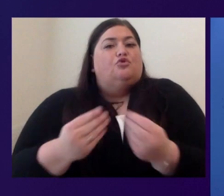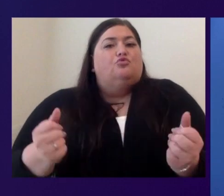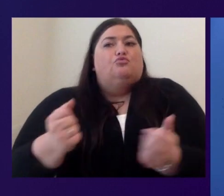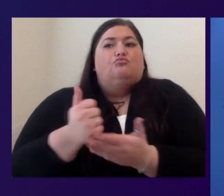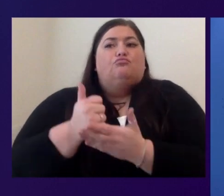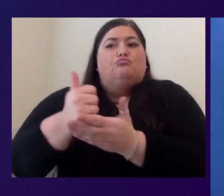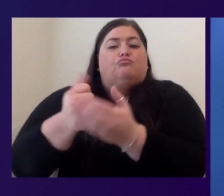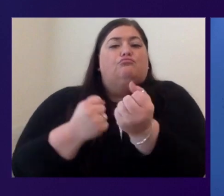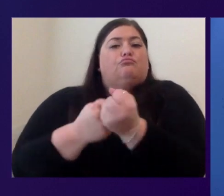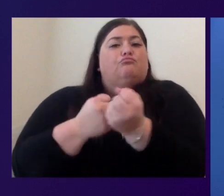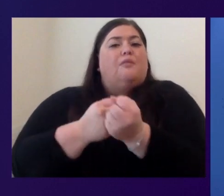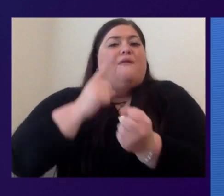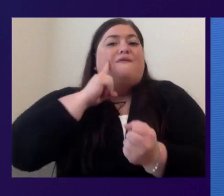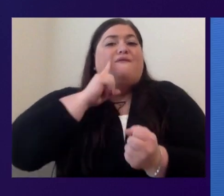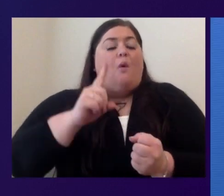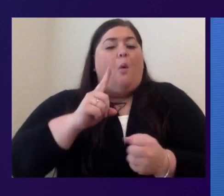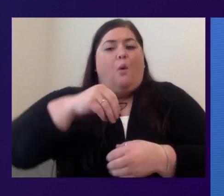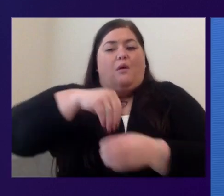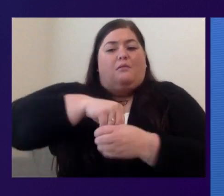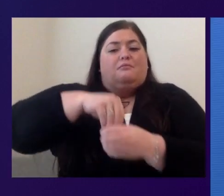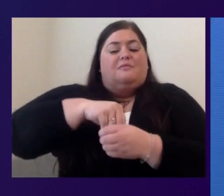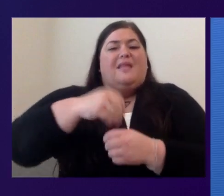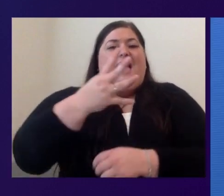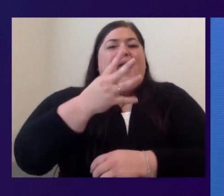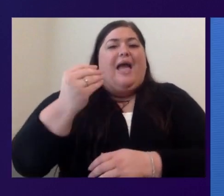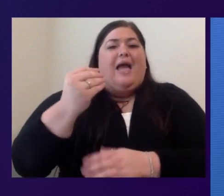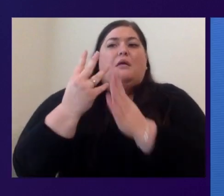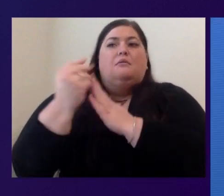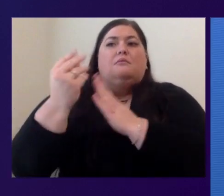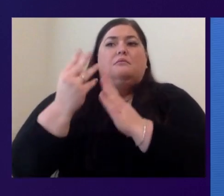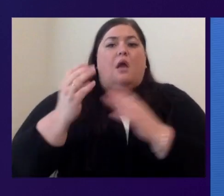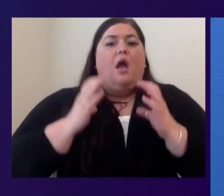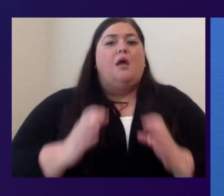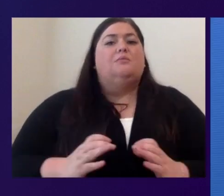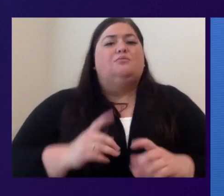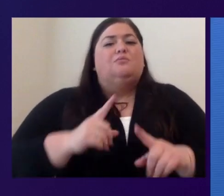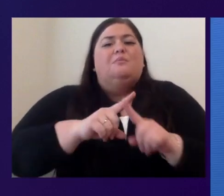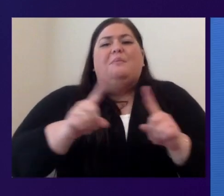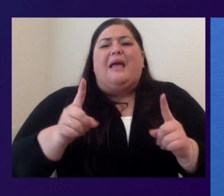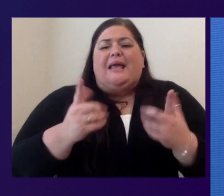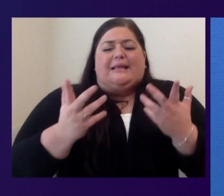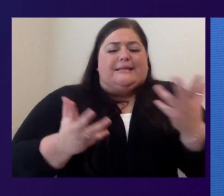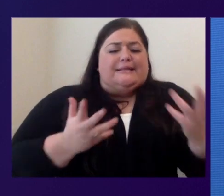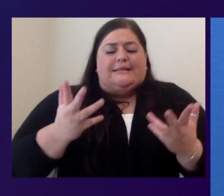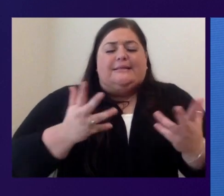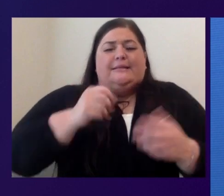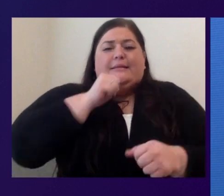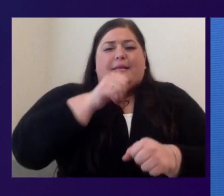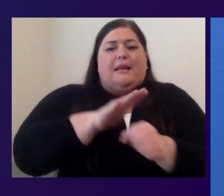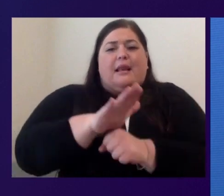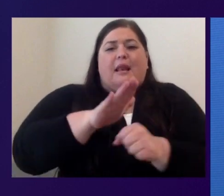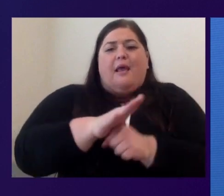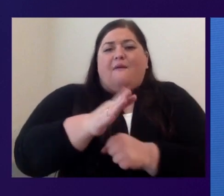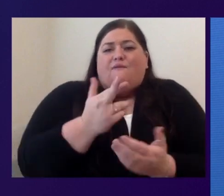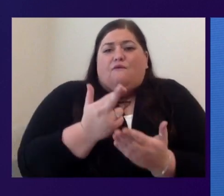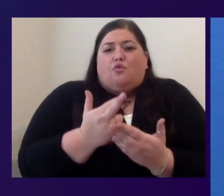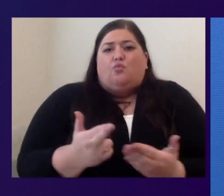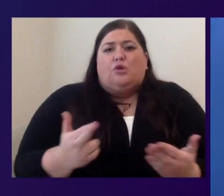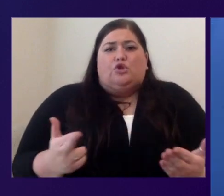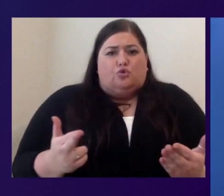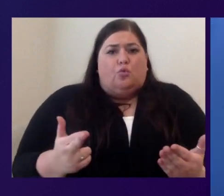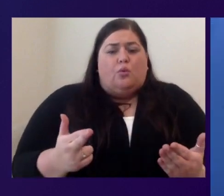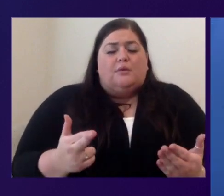my customers, but I don't have the right amount of resources to build a SaaS application, for example.